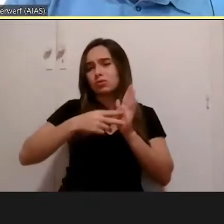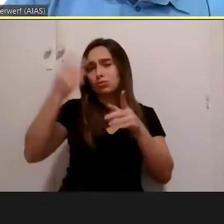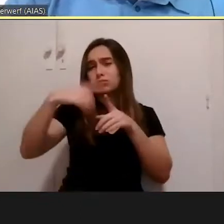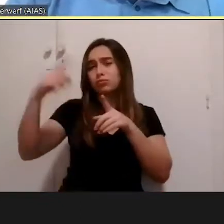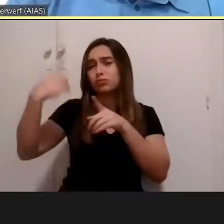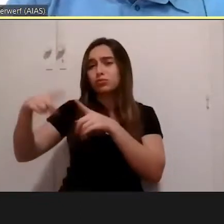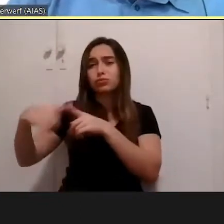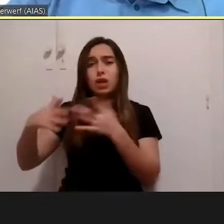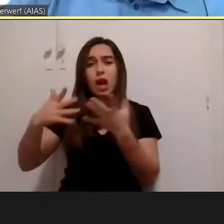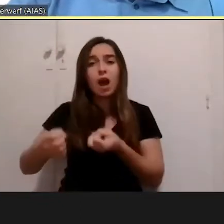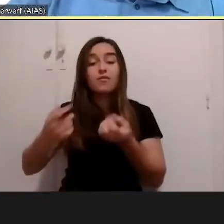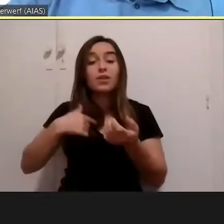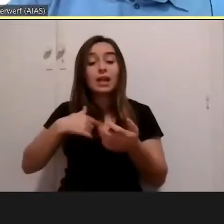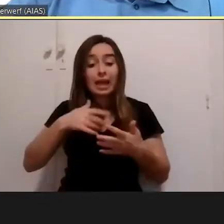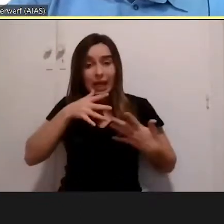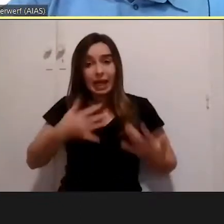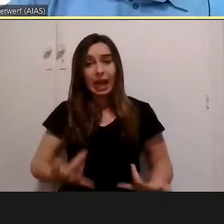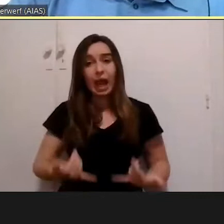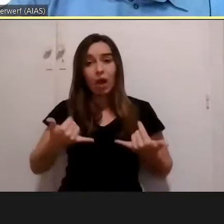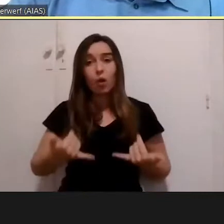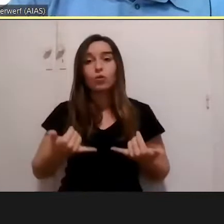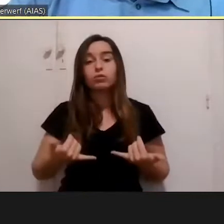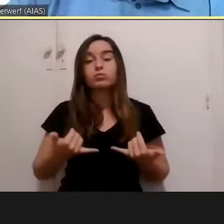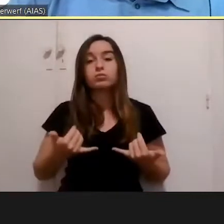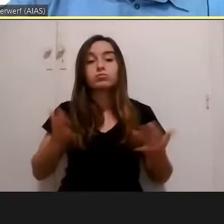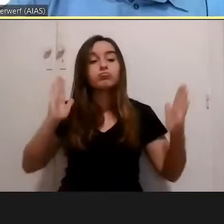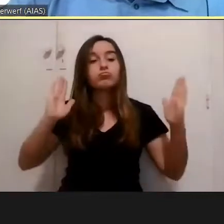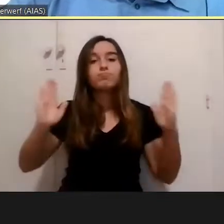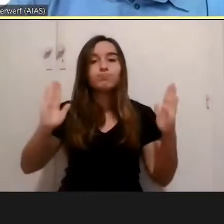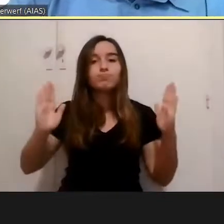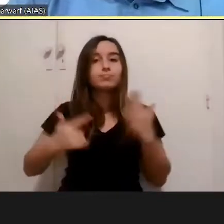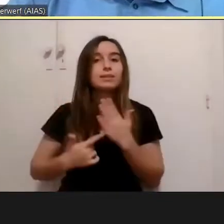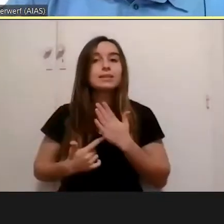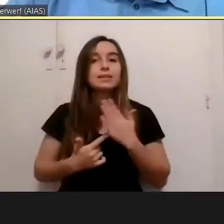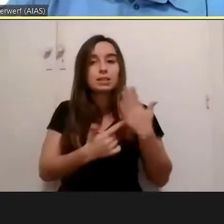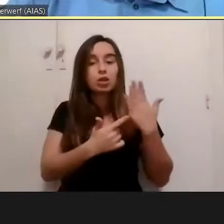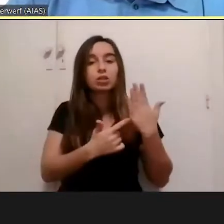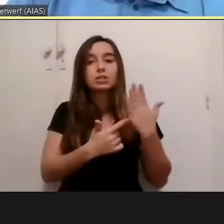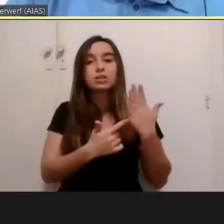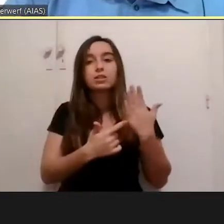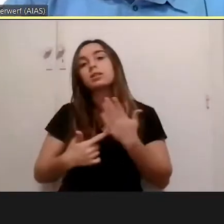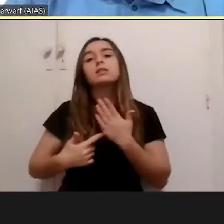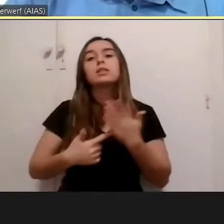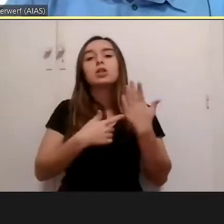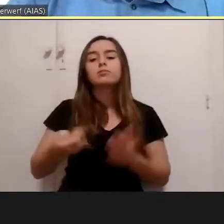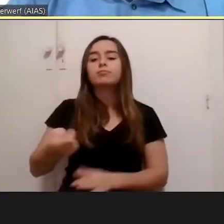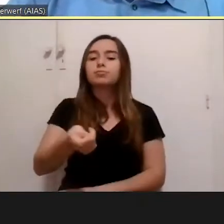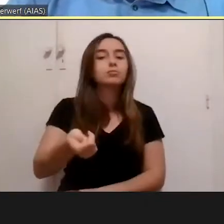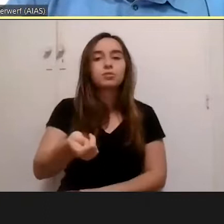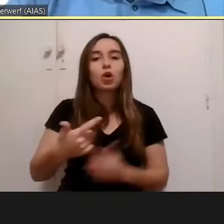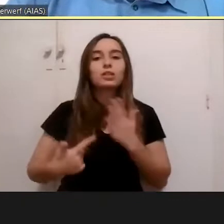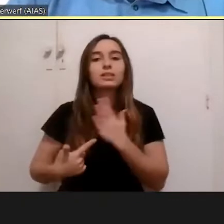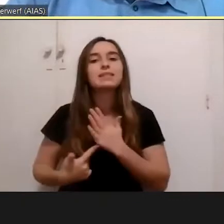believe that we are living now in an era where technology, and not just walking sticks, but high-tech technology and